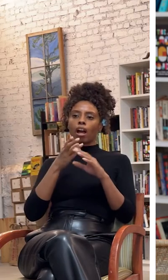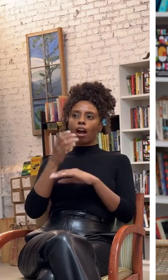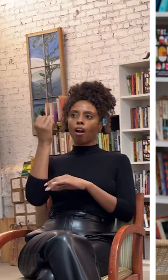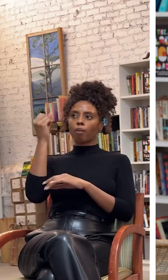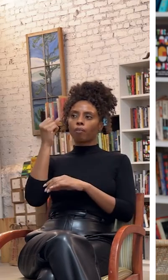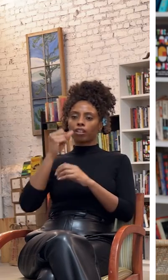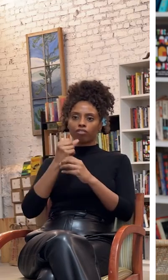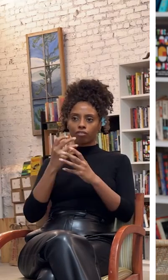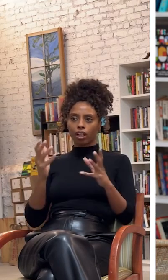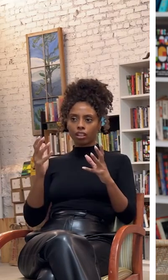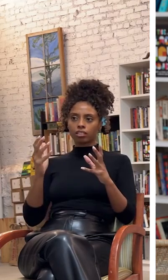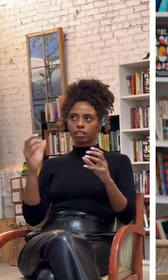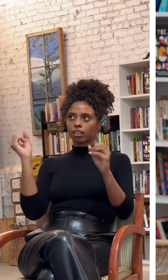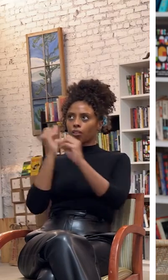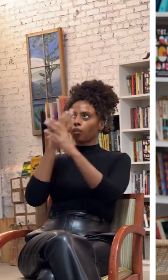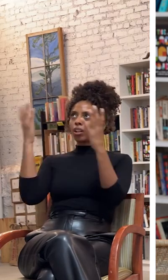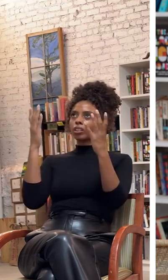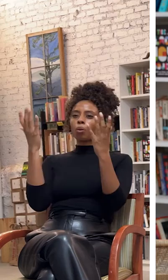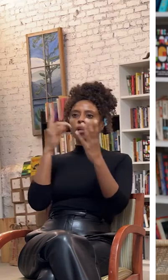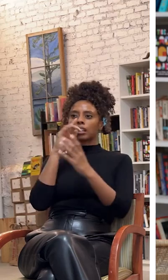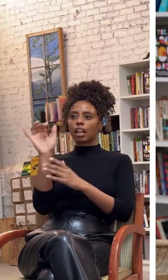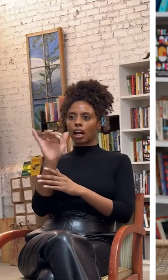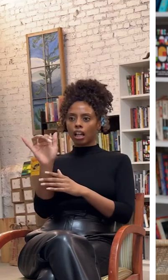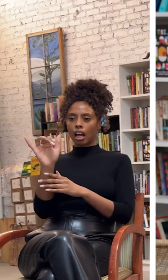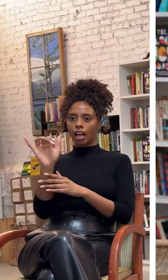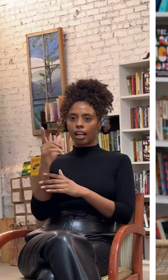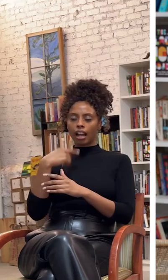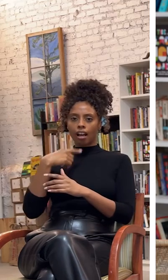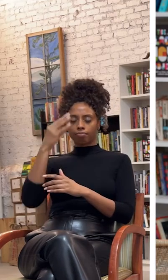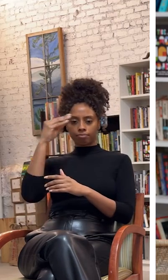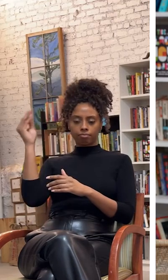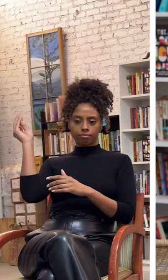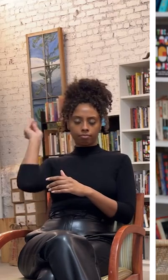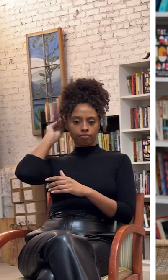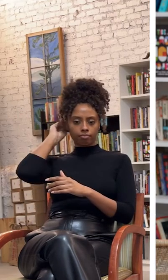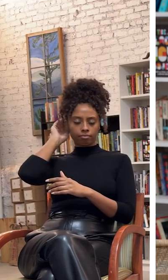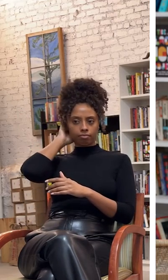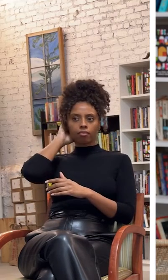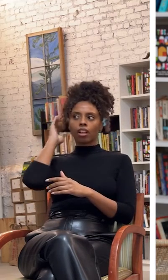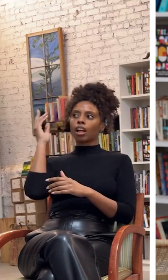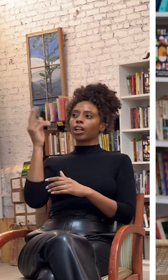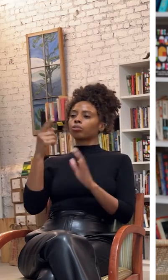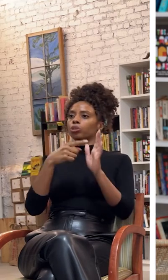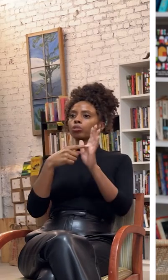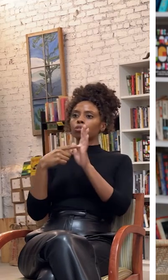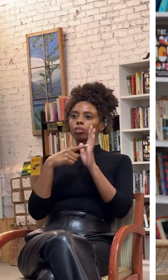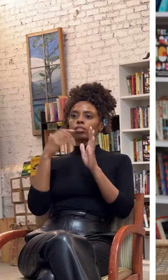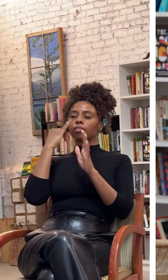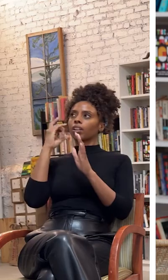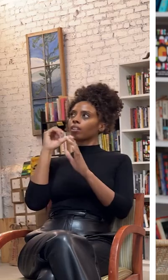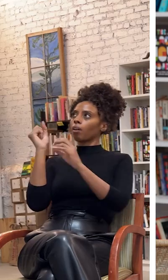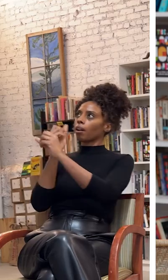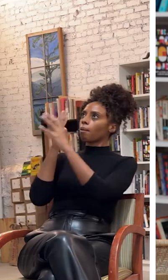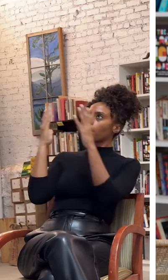really stayed with me since doing that. Of if we, and history shows us this, that if we don't imagine and think